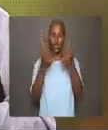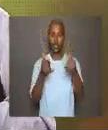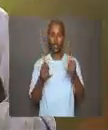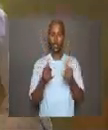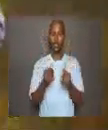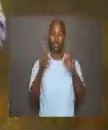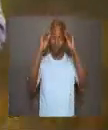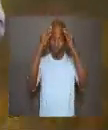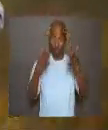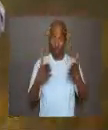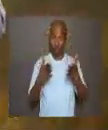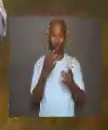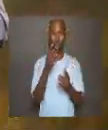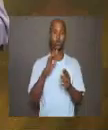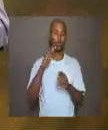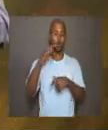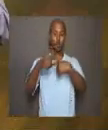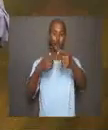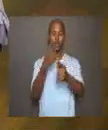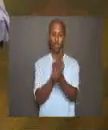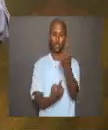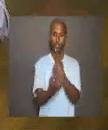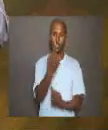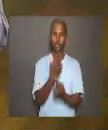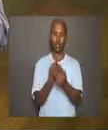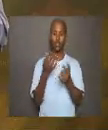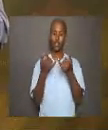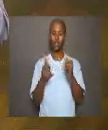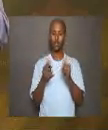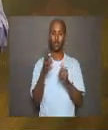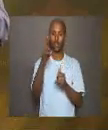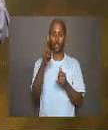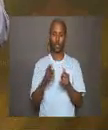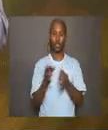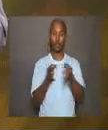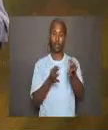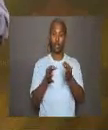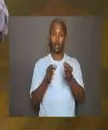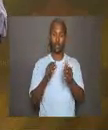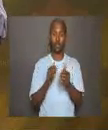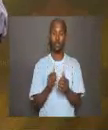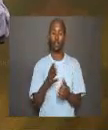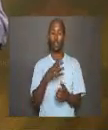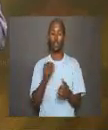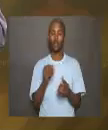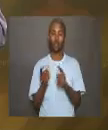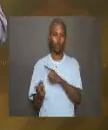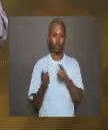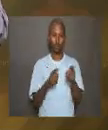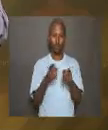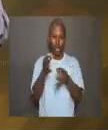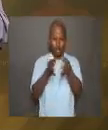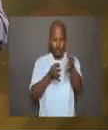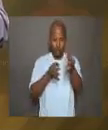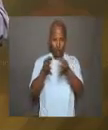form. Teacher is going to discuss the division of rational expressions further,